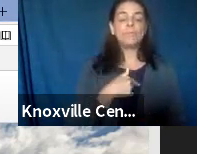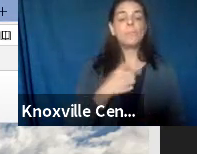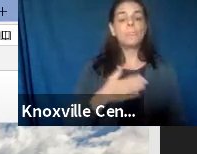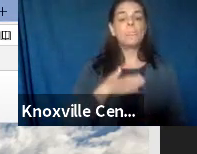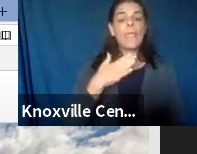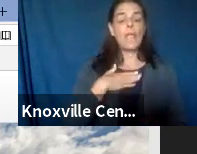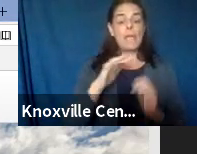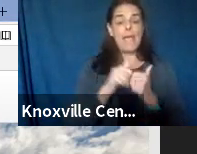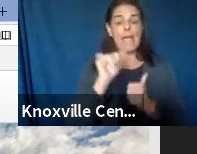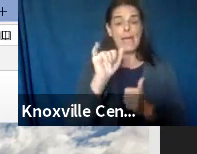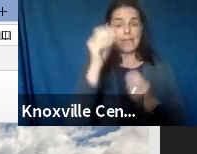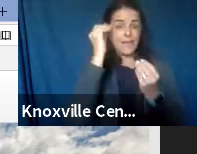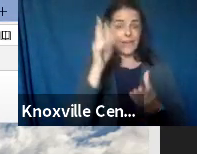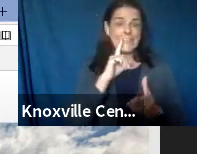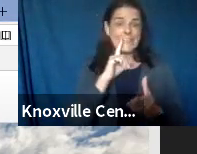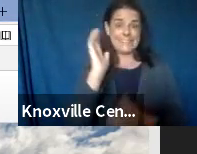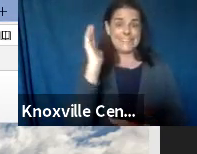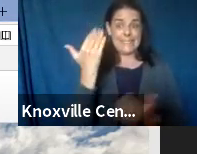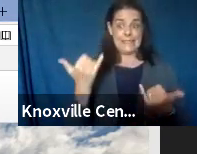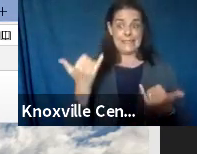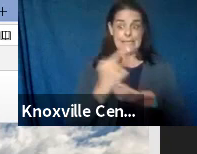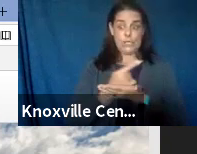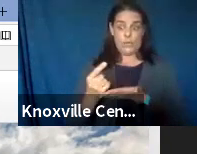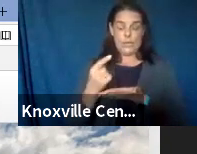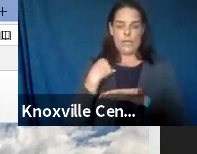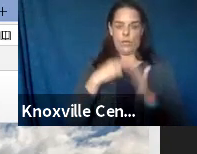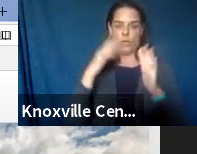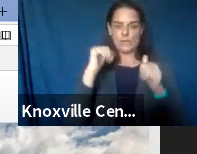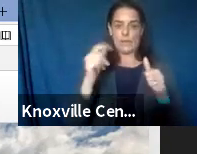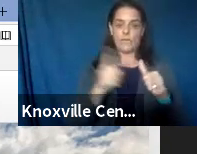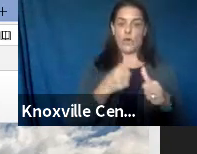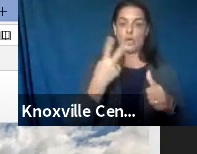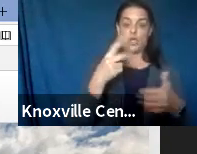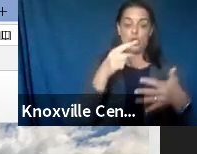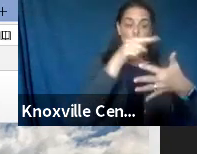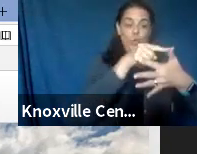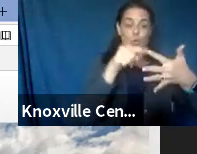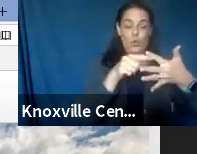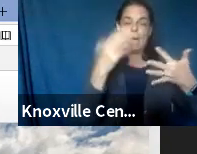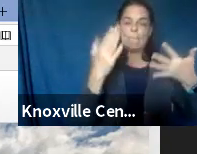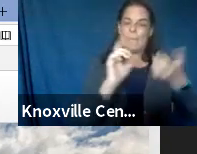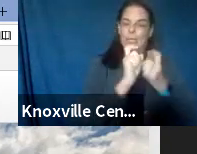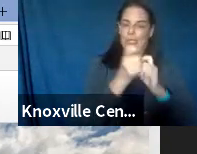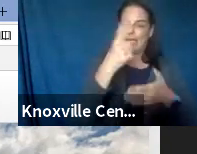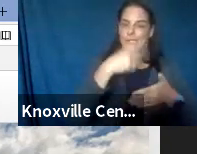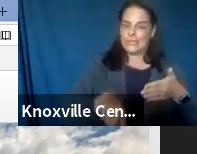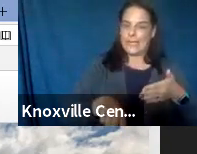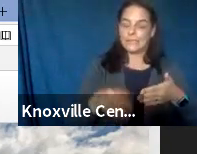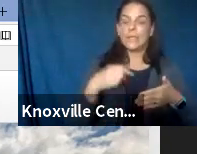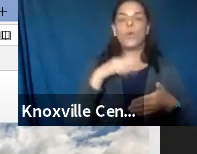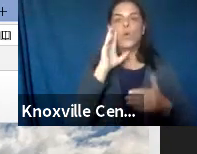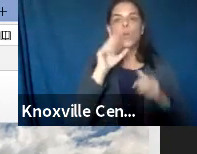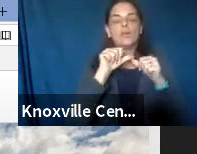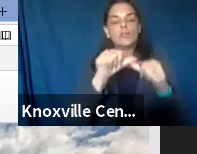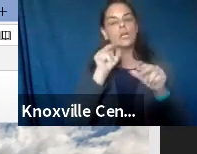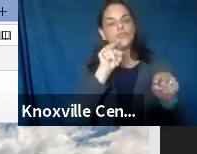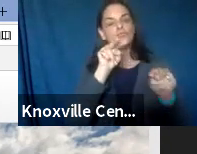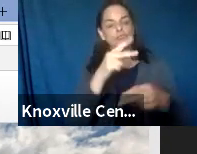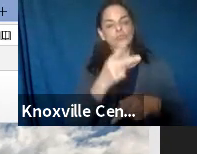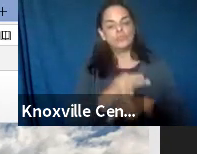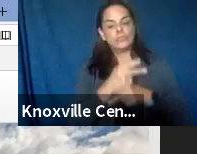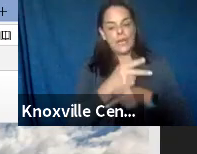with how the data is looking this week, we expect the first 2 benchmarks may change next week. We will continue to closely monitor the data as